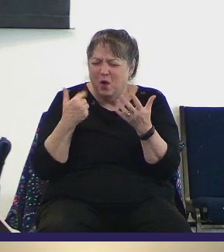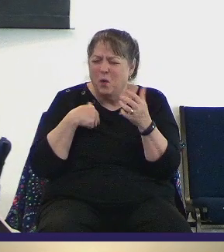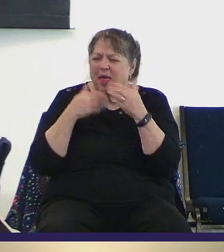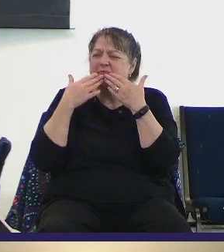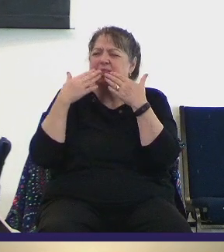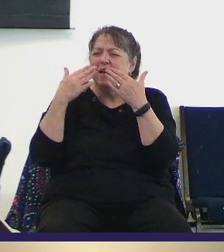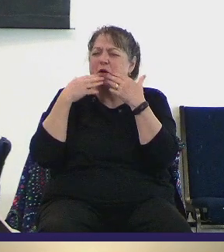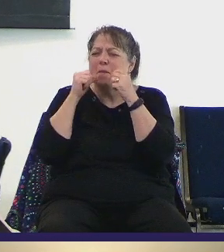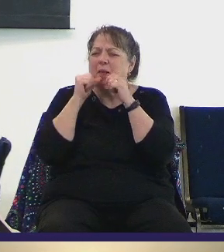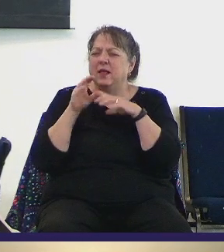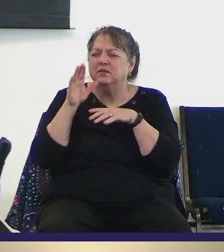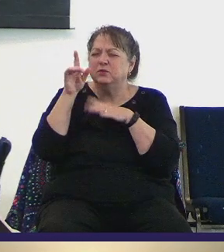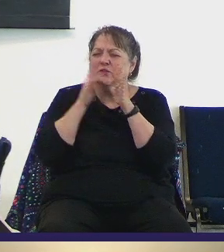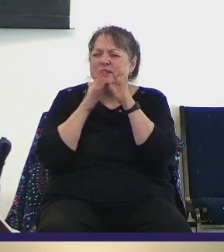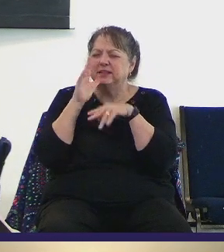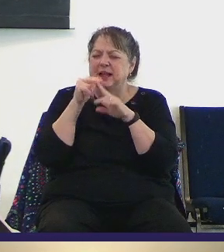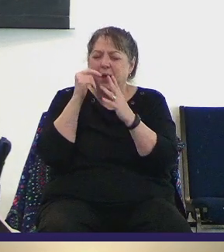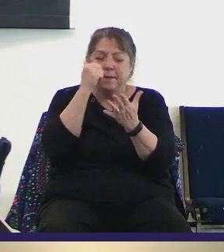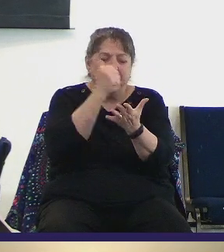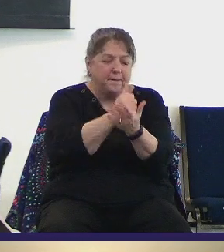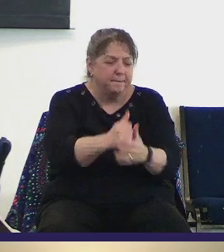you in Jesus' name. Amen.